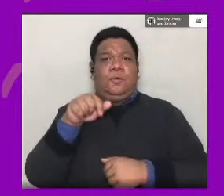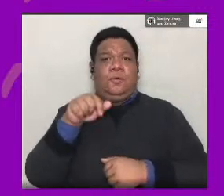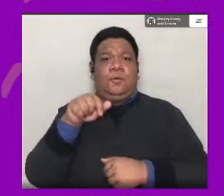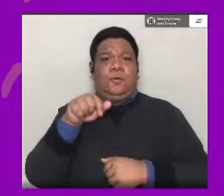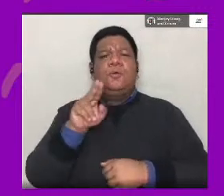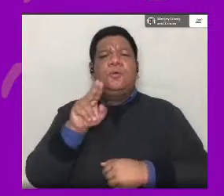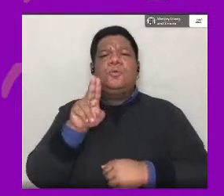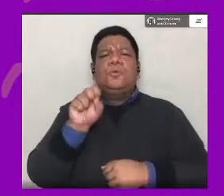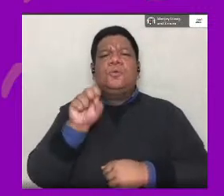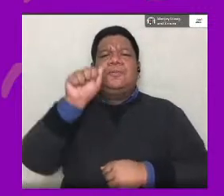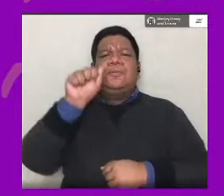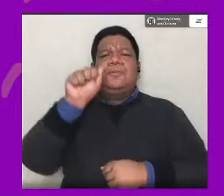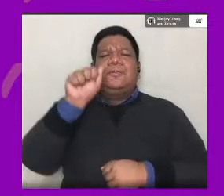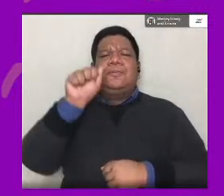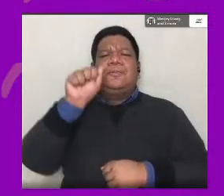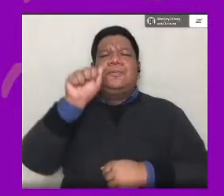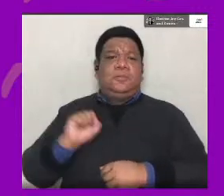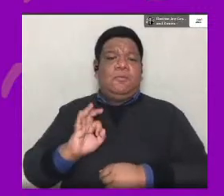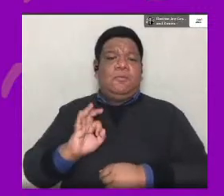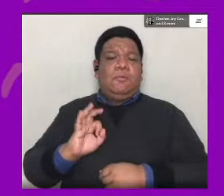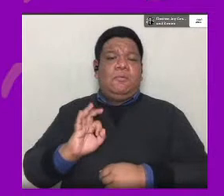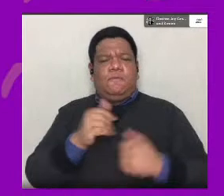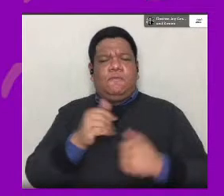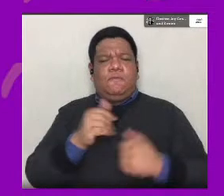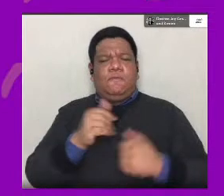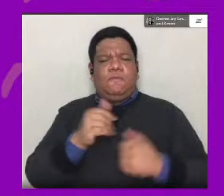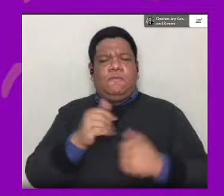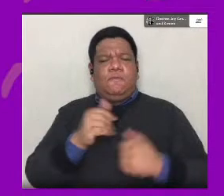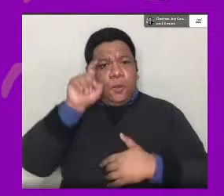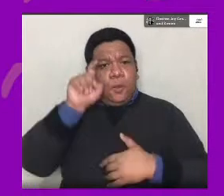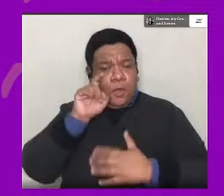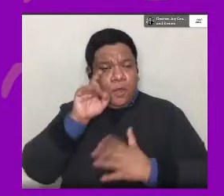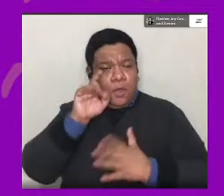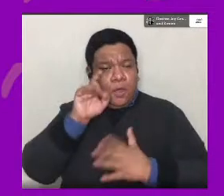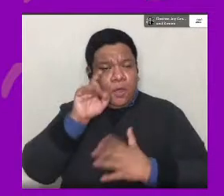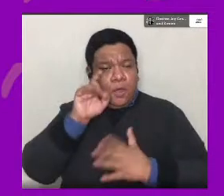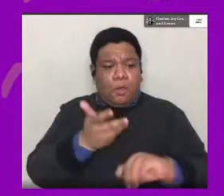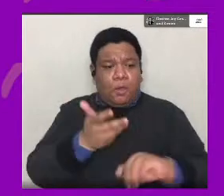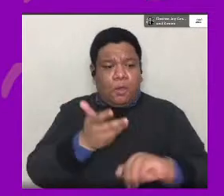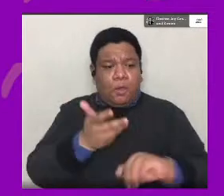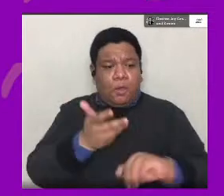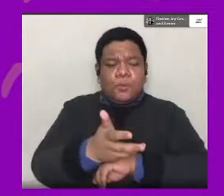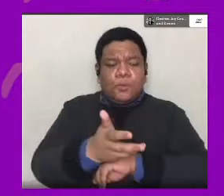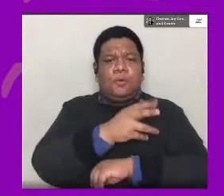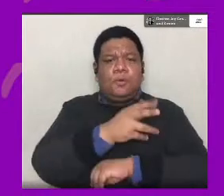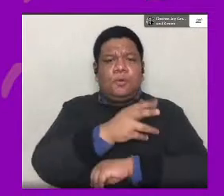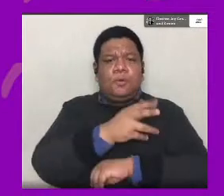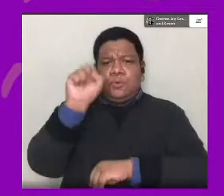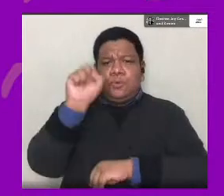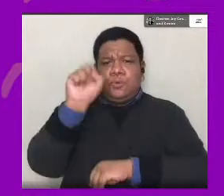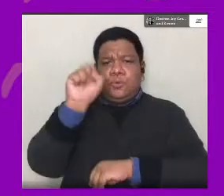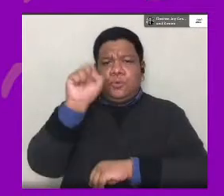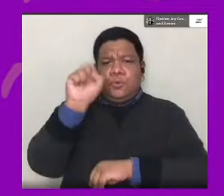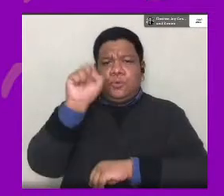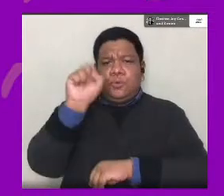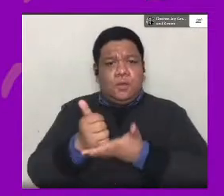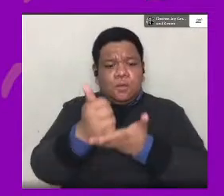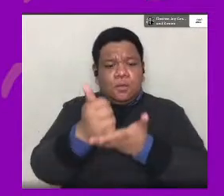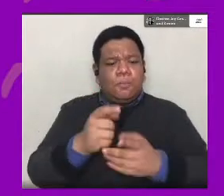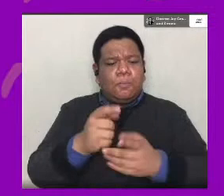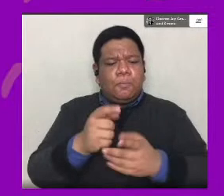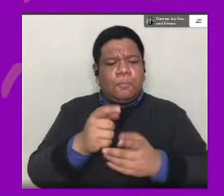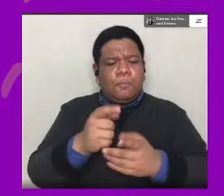address sexual exploitation and abuse and US-funded assistance. However, the responsibility is